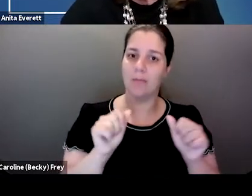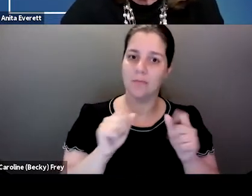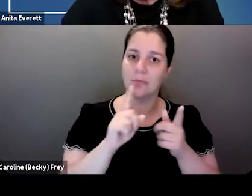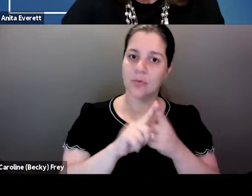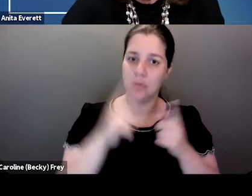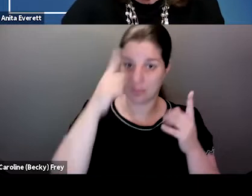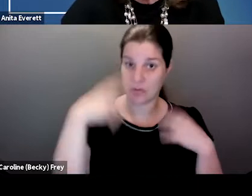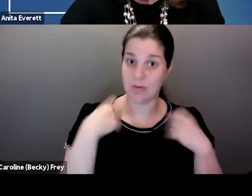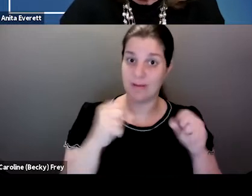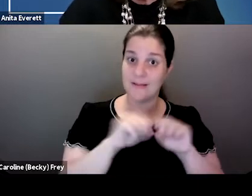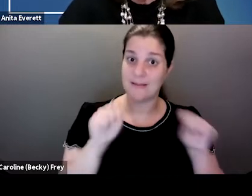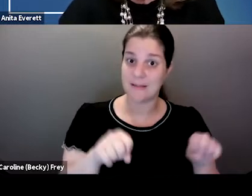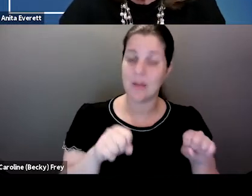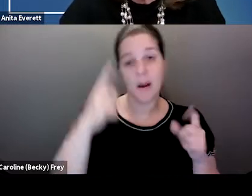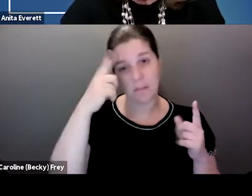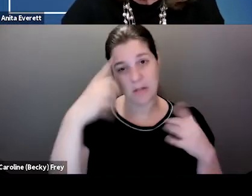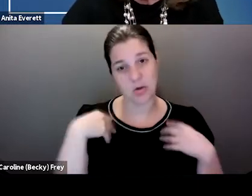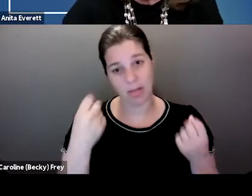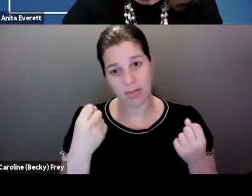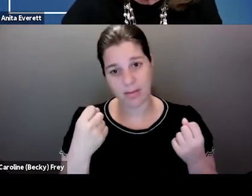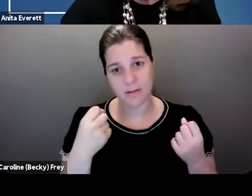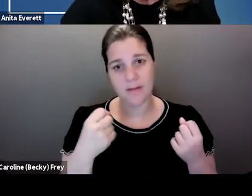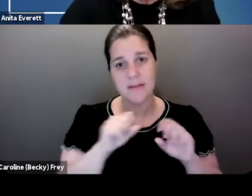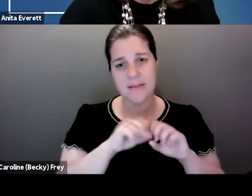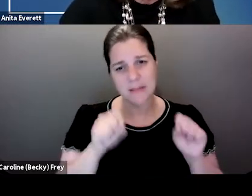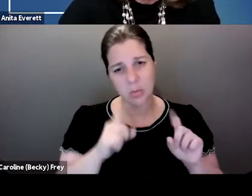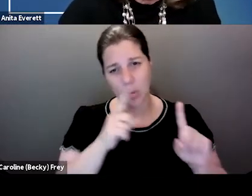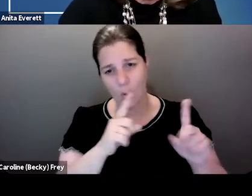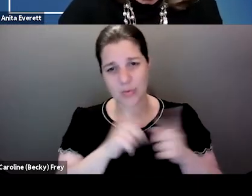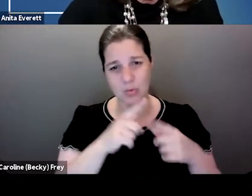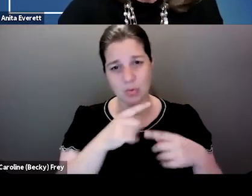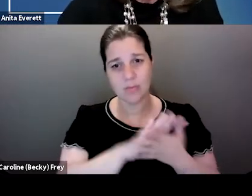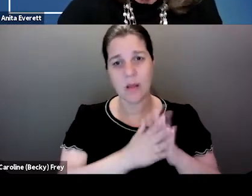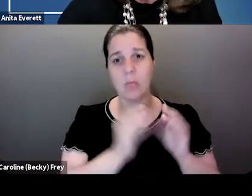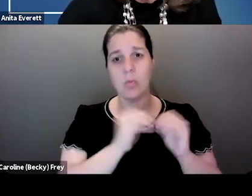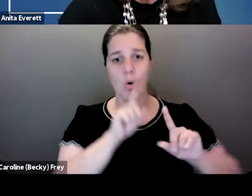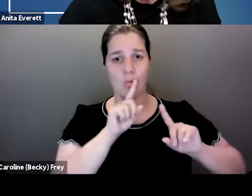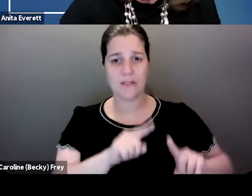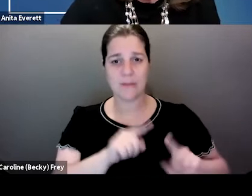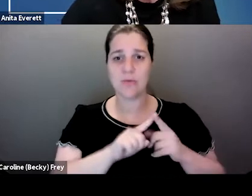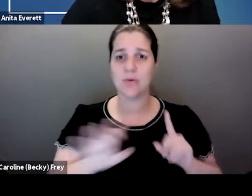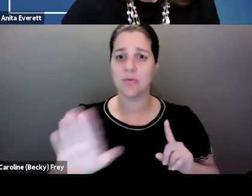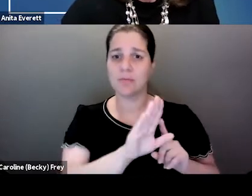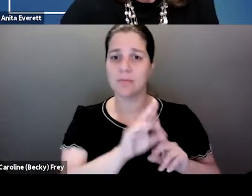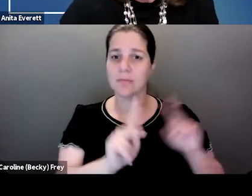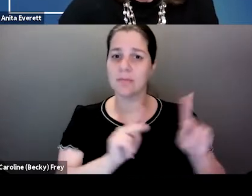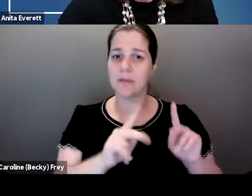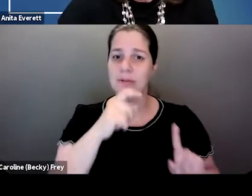health system and mental health system at large is much more responsive to the needs of individuals. Other concepts that we have